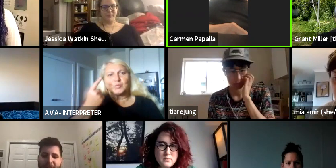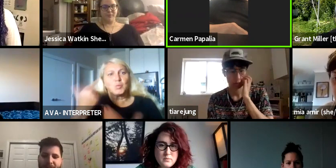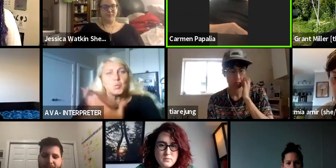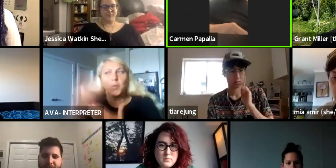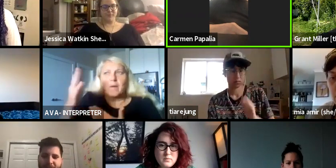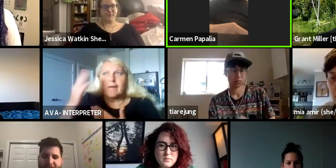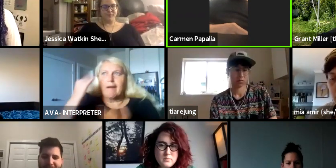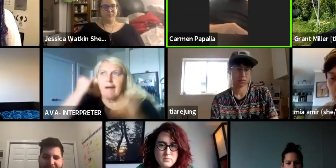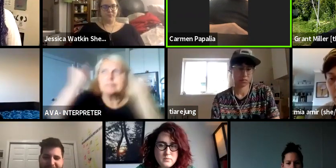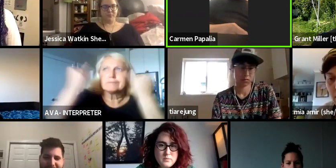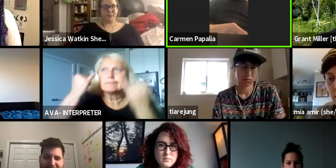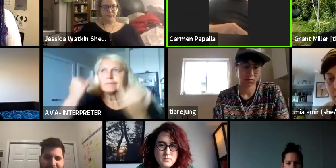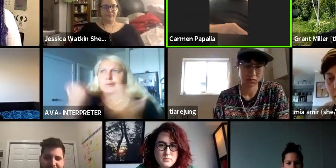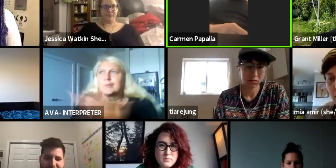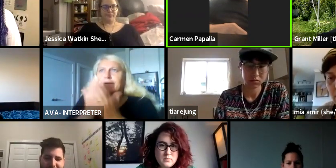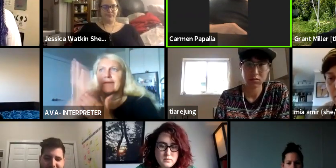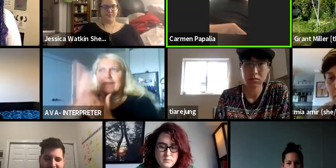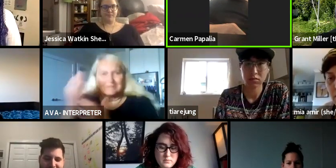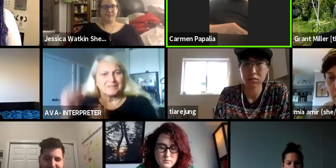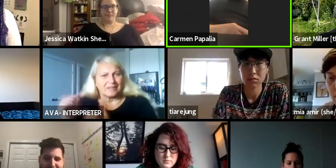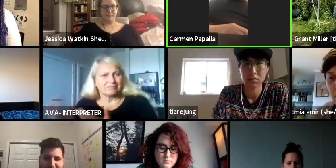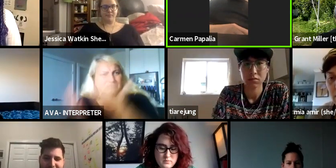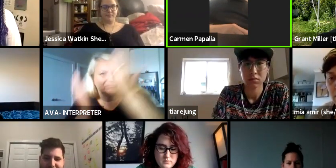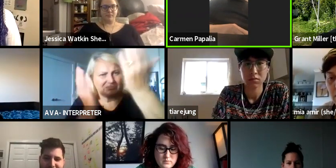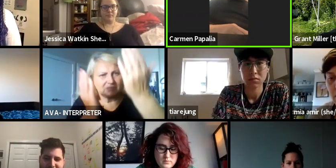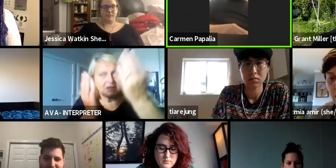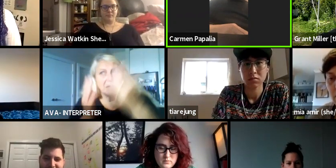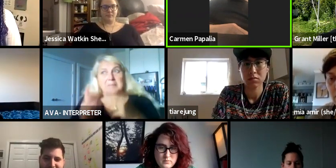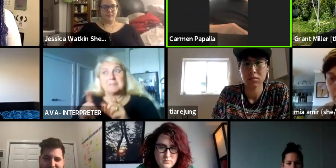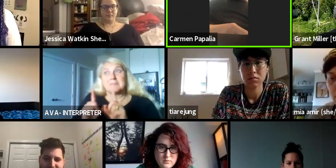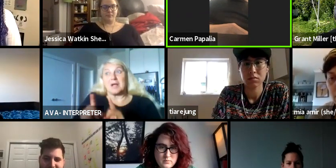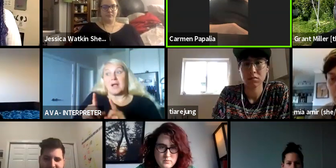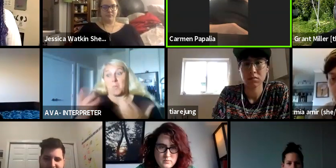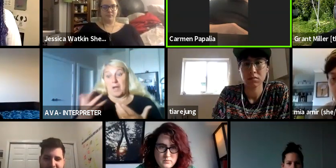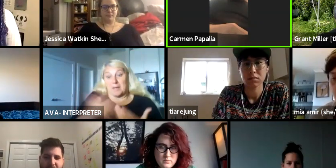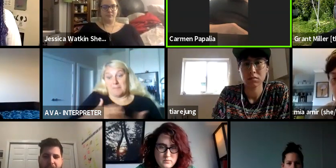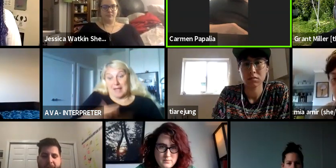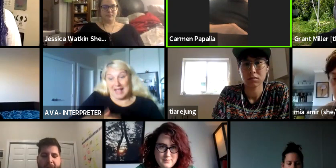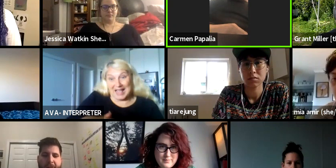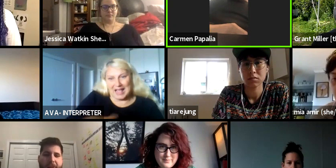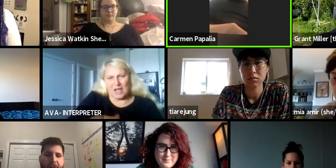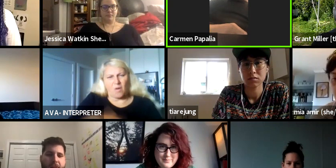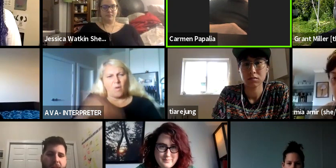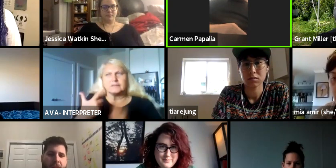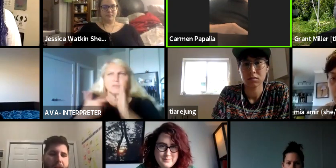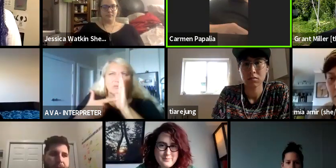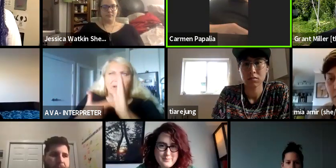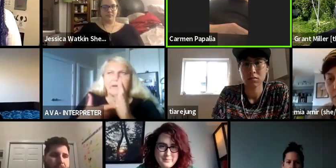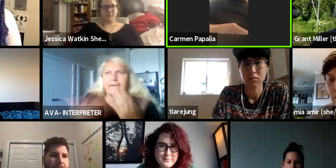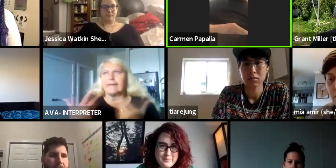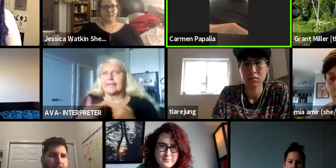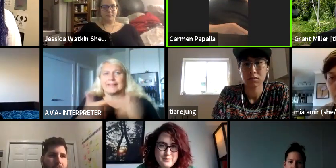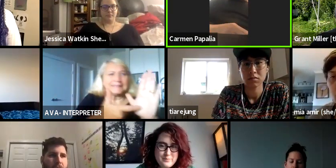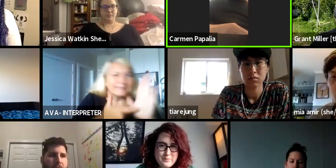your accessible space is always going to reflect the needs, the politics, the